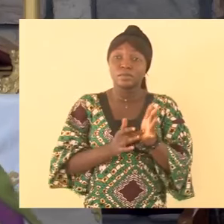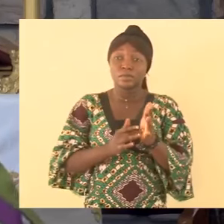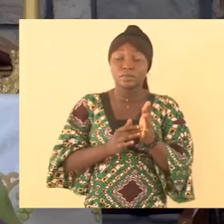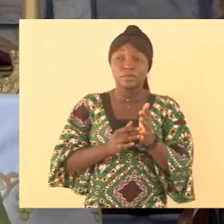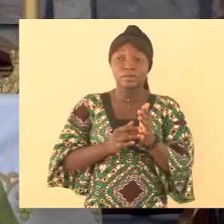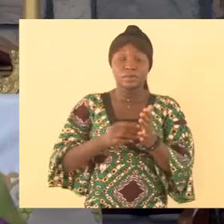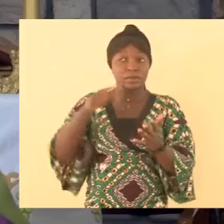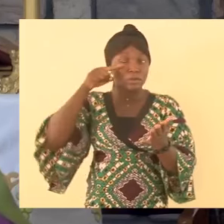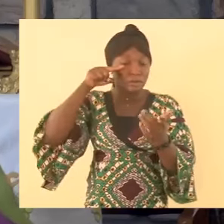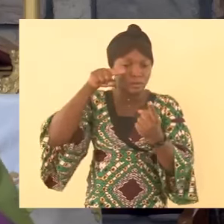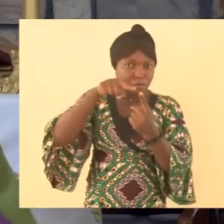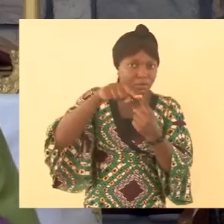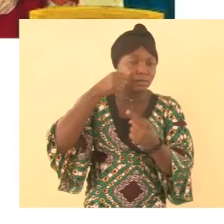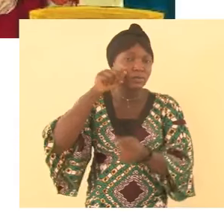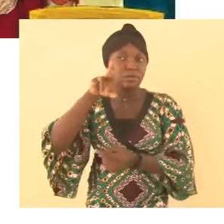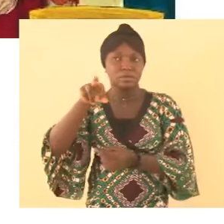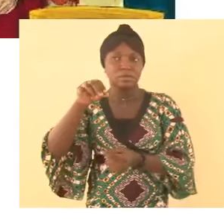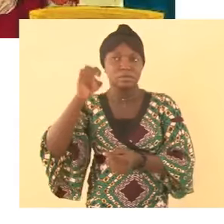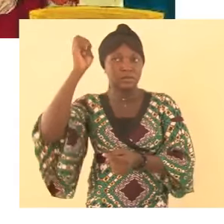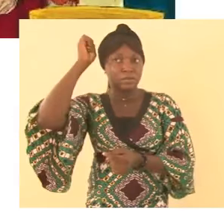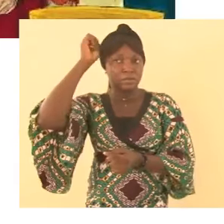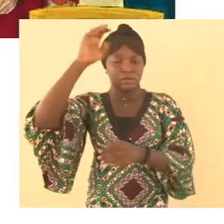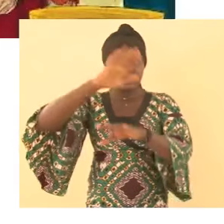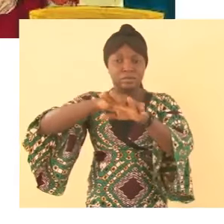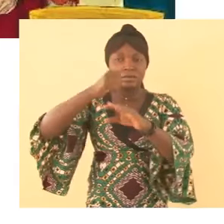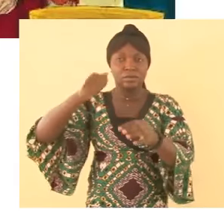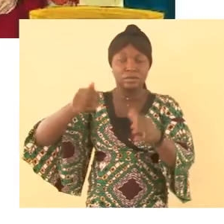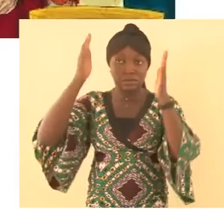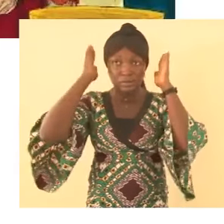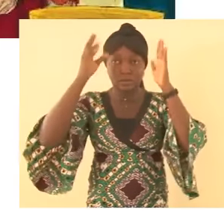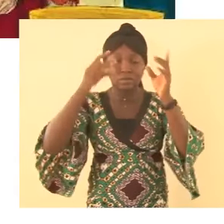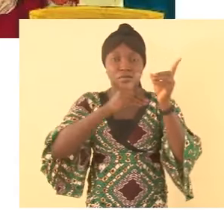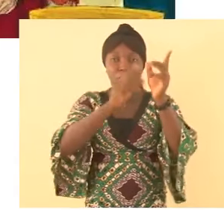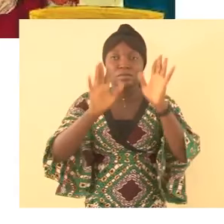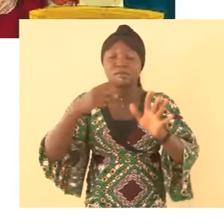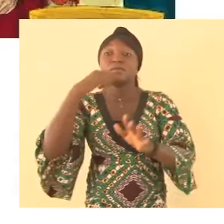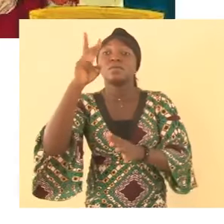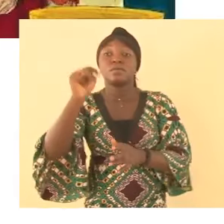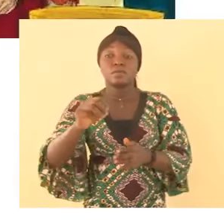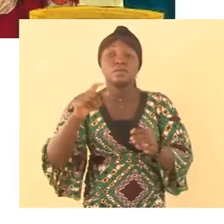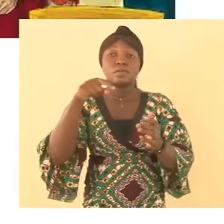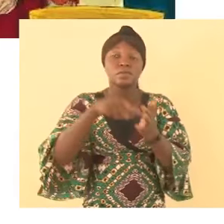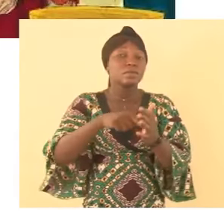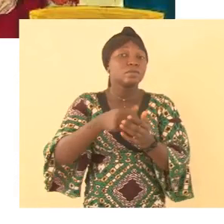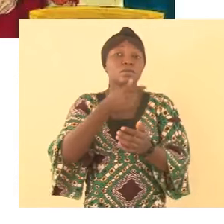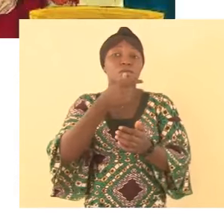Jesus noticed her. He called the attention of his disciples and told them, you see this widow,